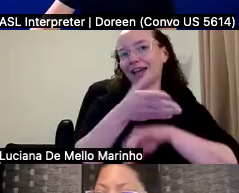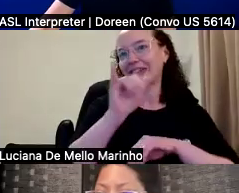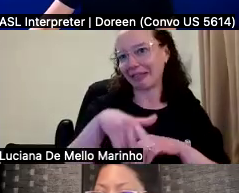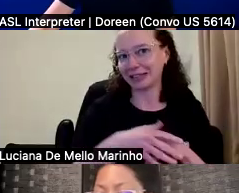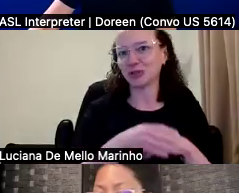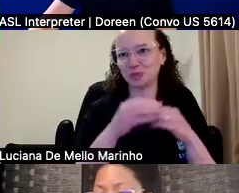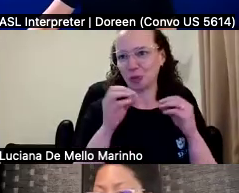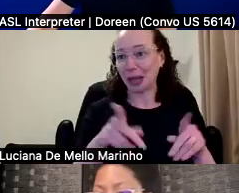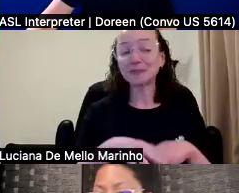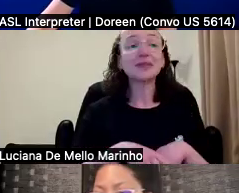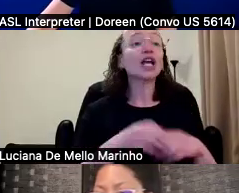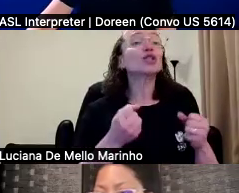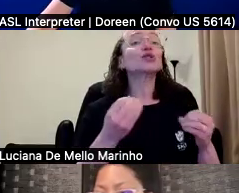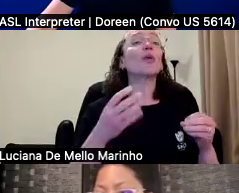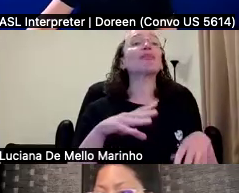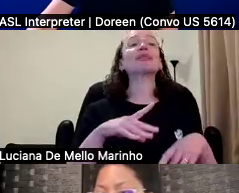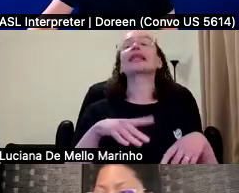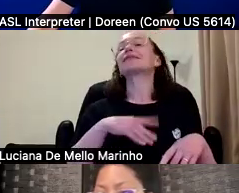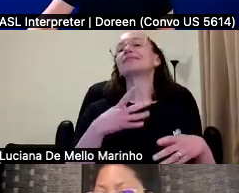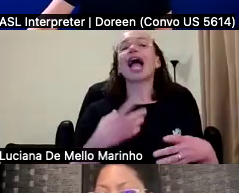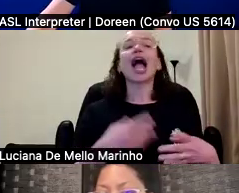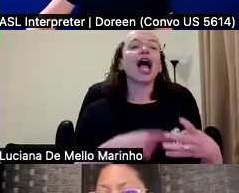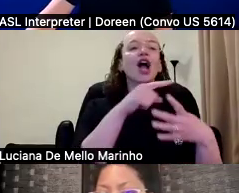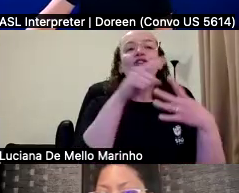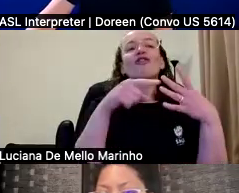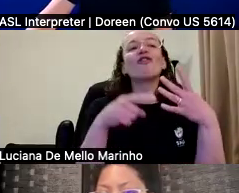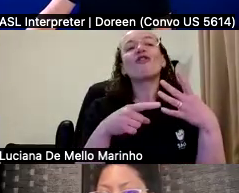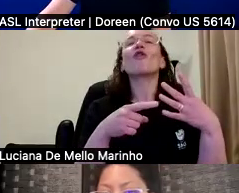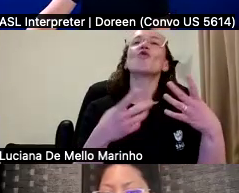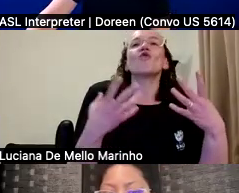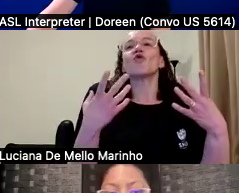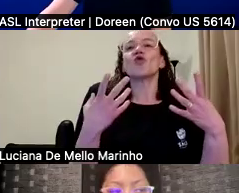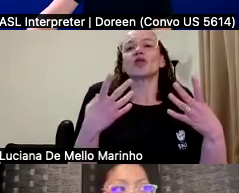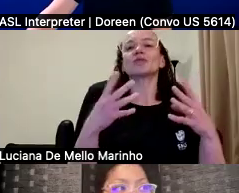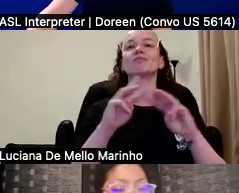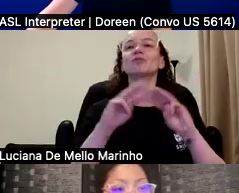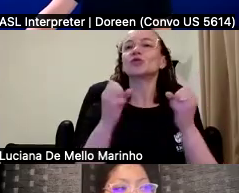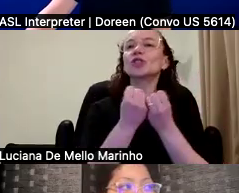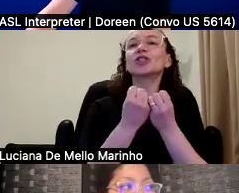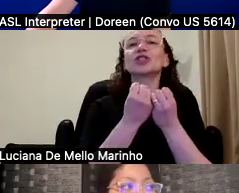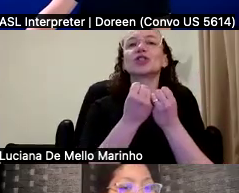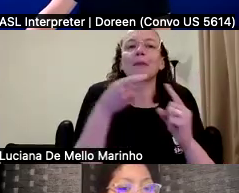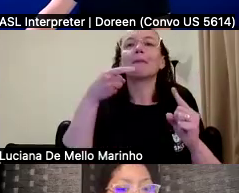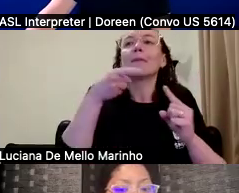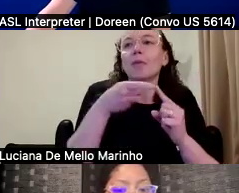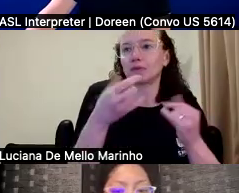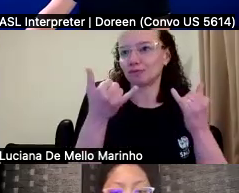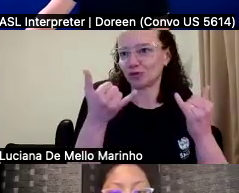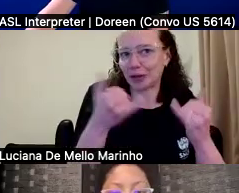have a YouTube post after this. I'll post this on YouTube after this. And so there are four